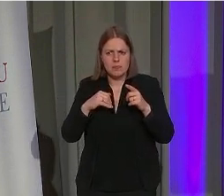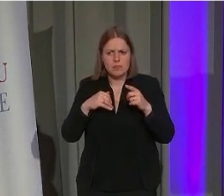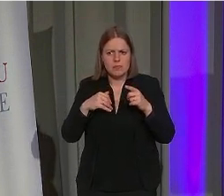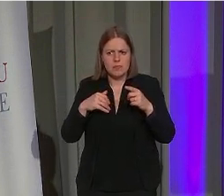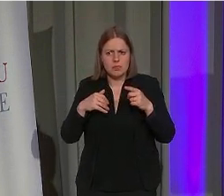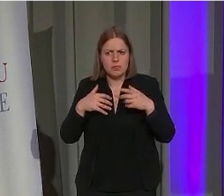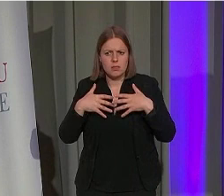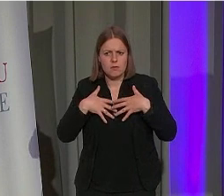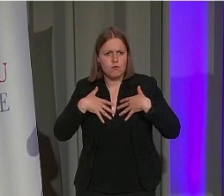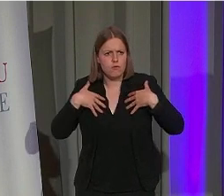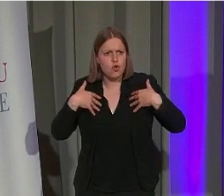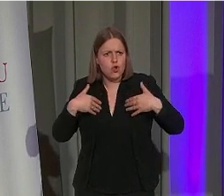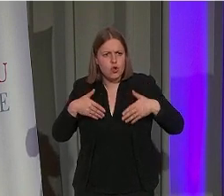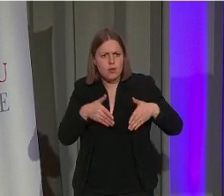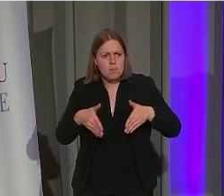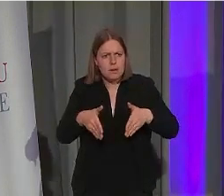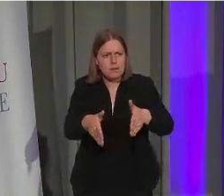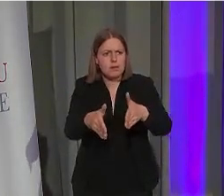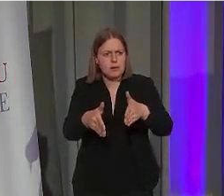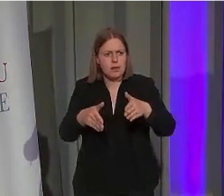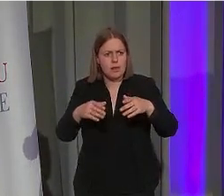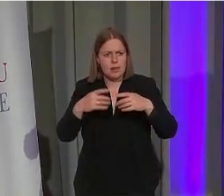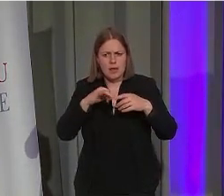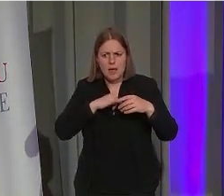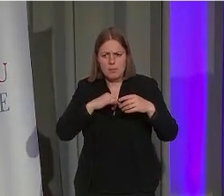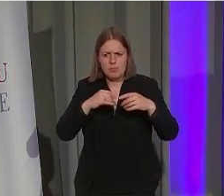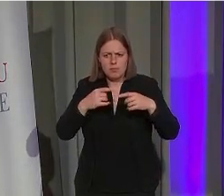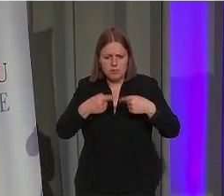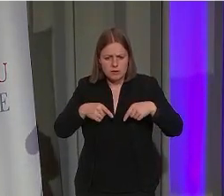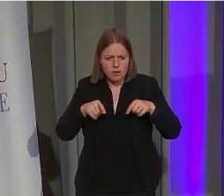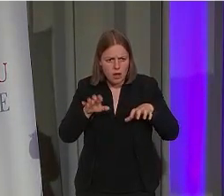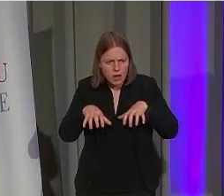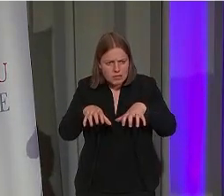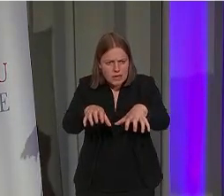path there. So in the courtyard,